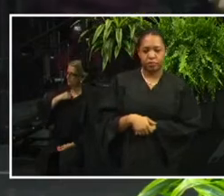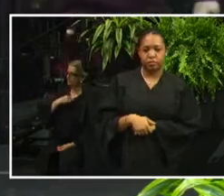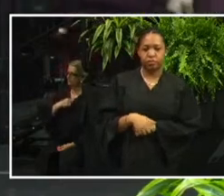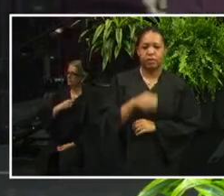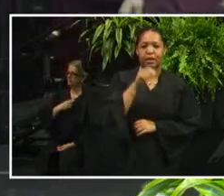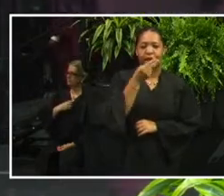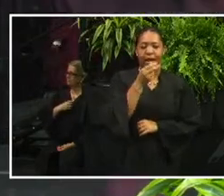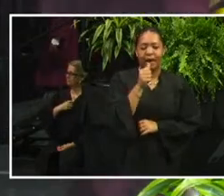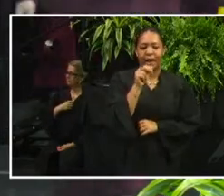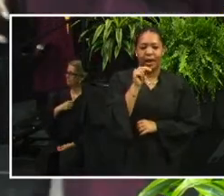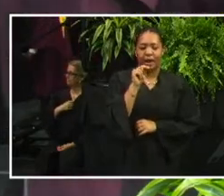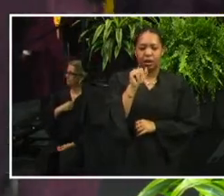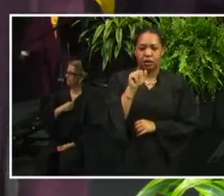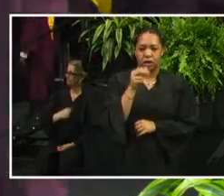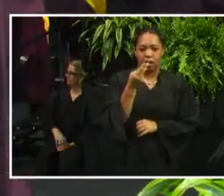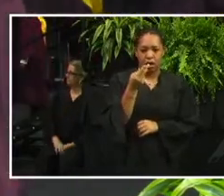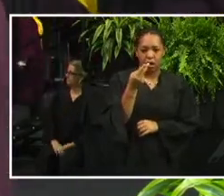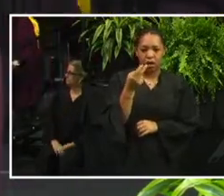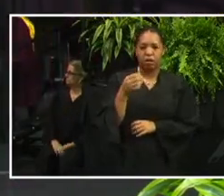Hannah Nicole Boylan.